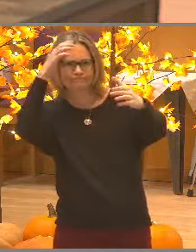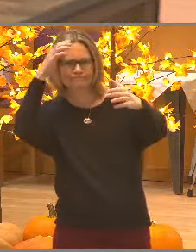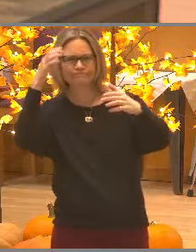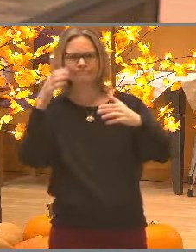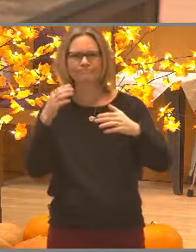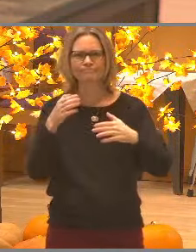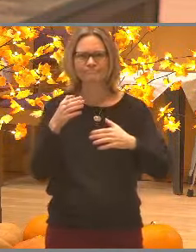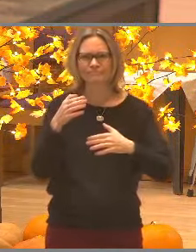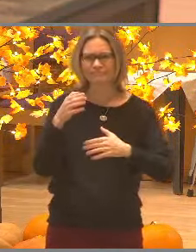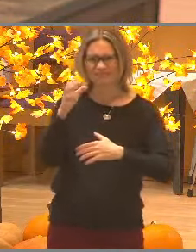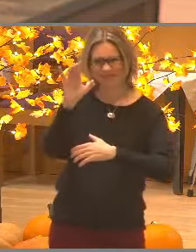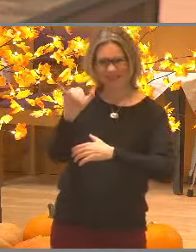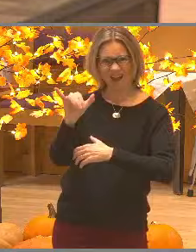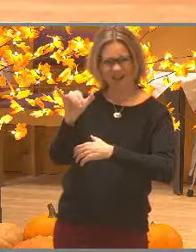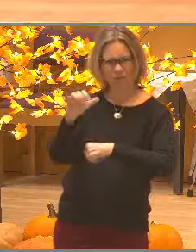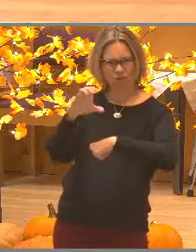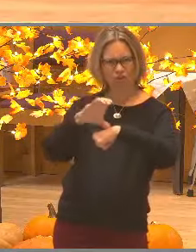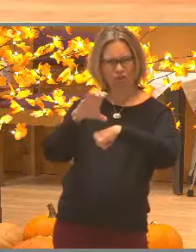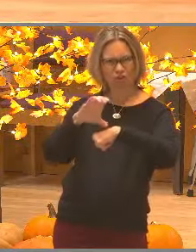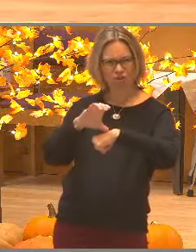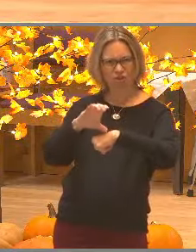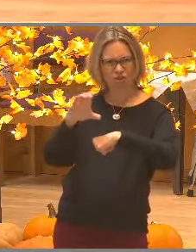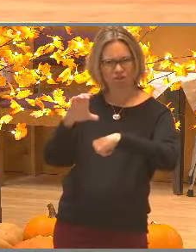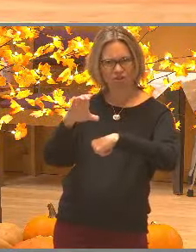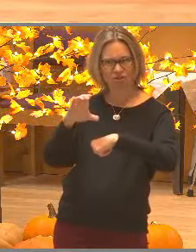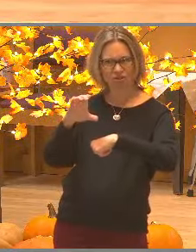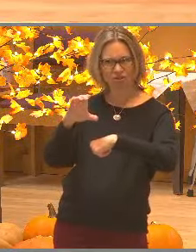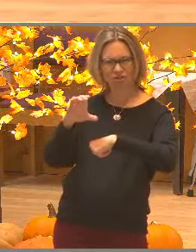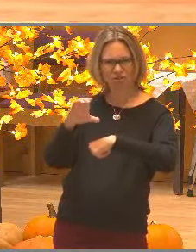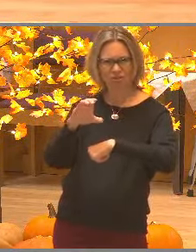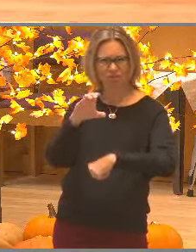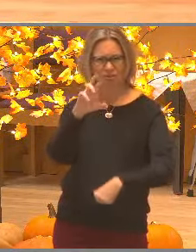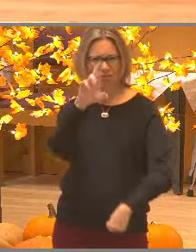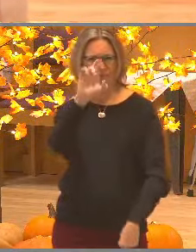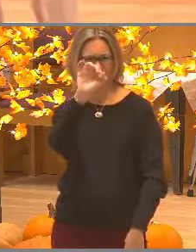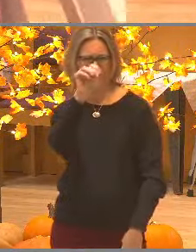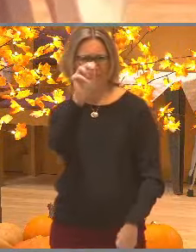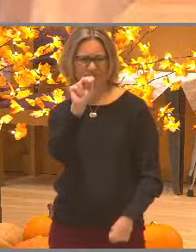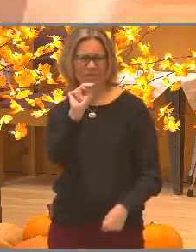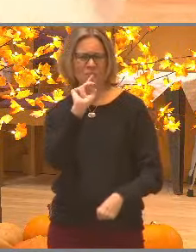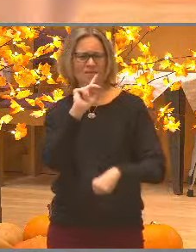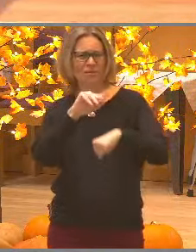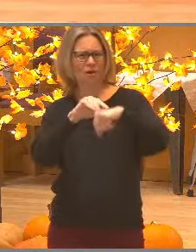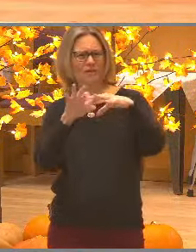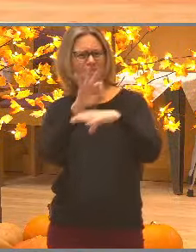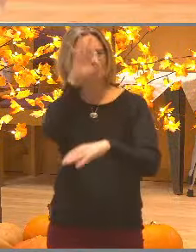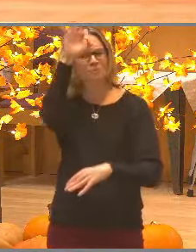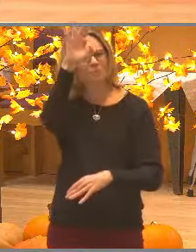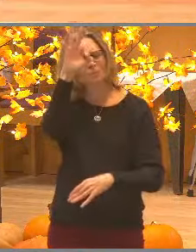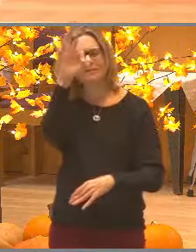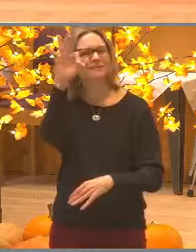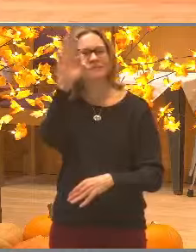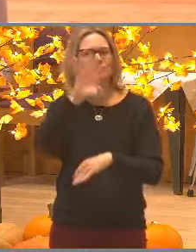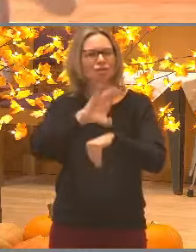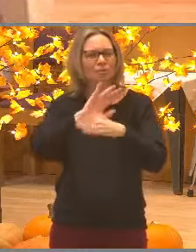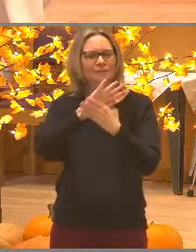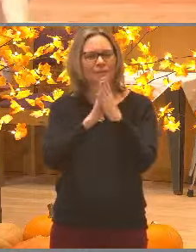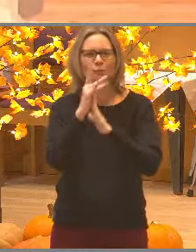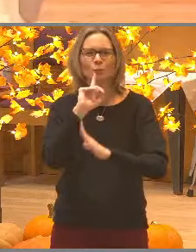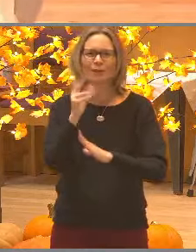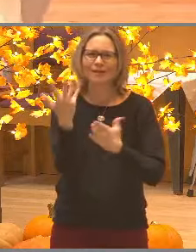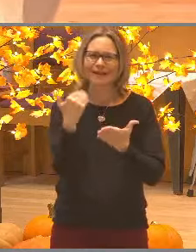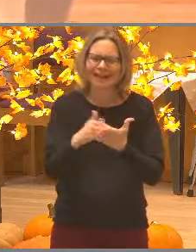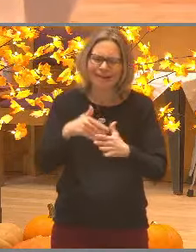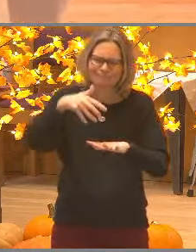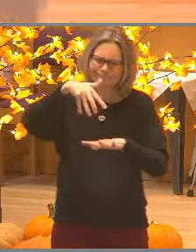were the church. The Reformation was a call of the Spirit to bring back the church to this place, to be rooted